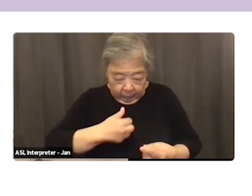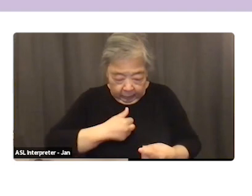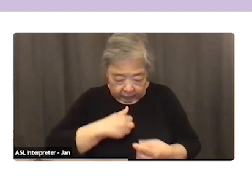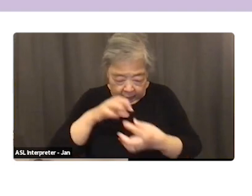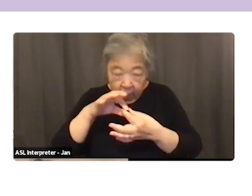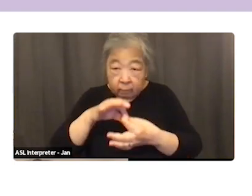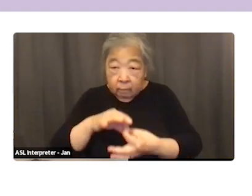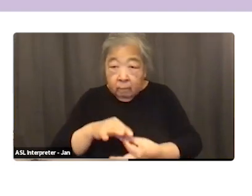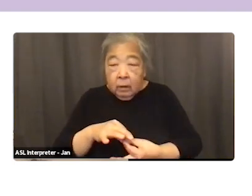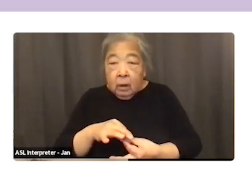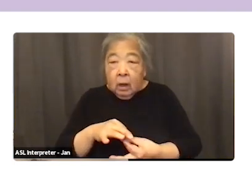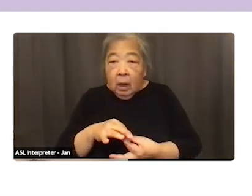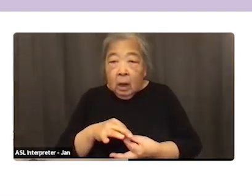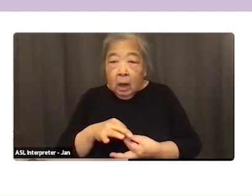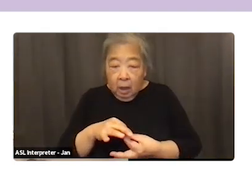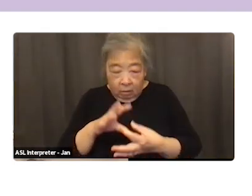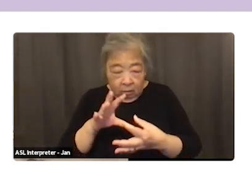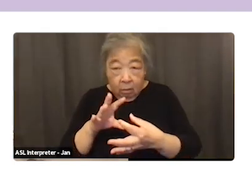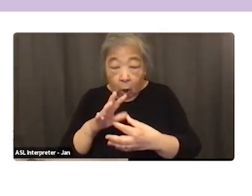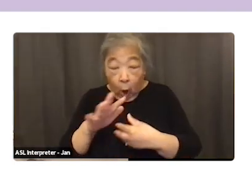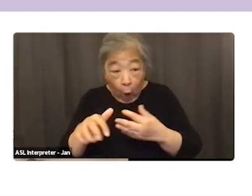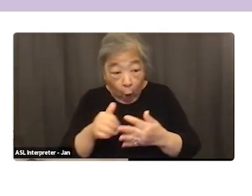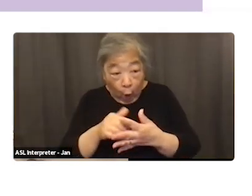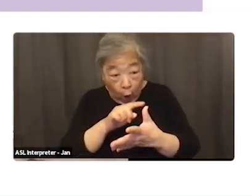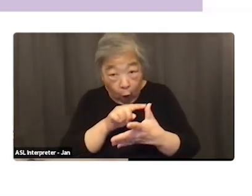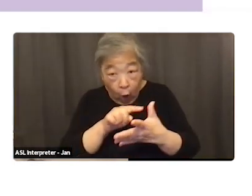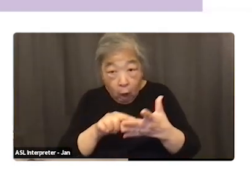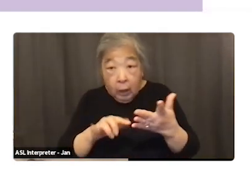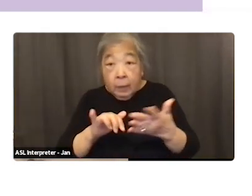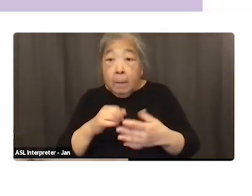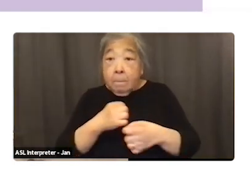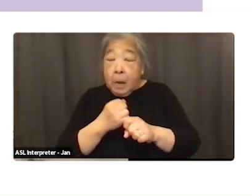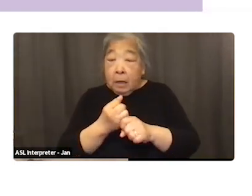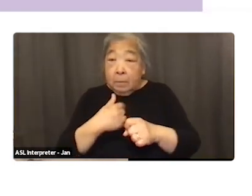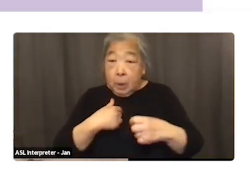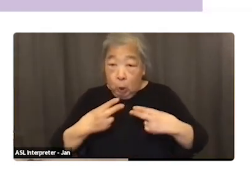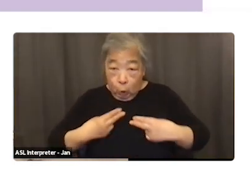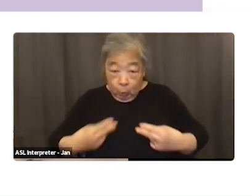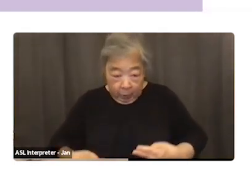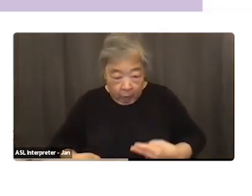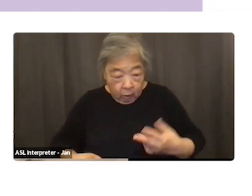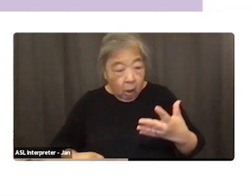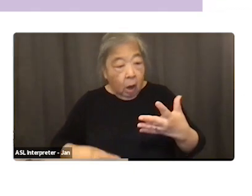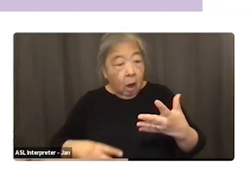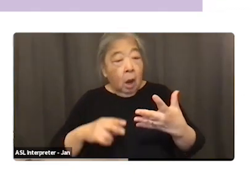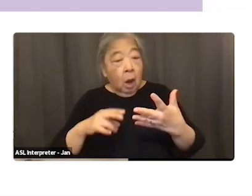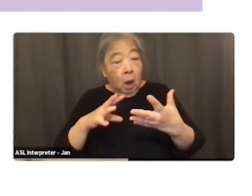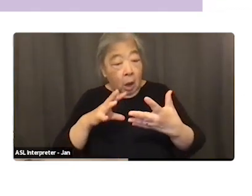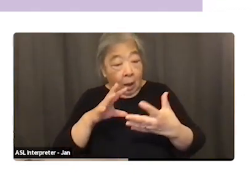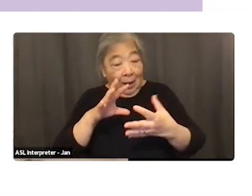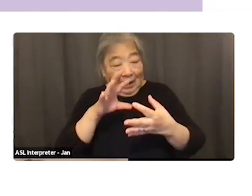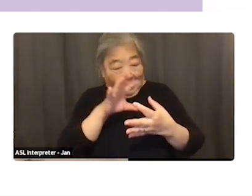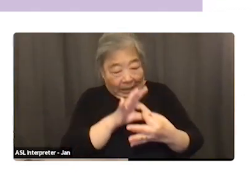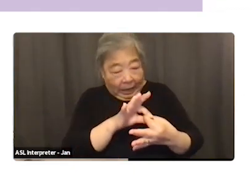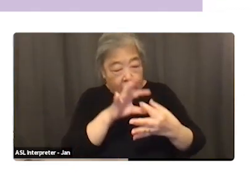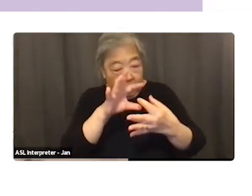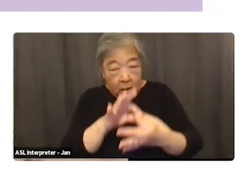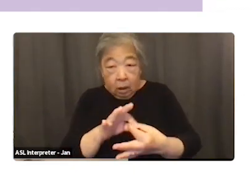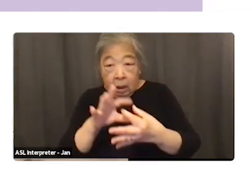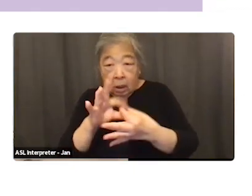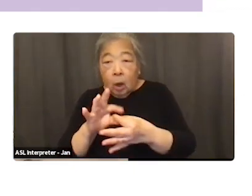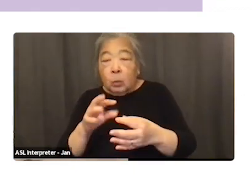back into all the bodies that make me human. And so that